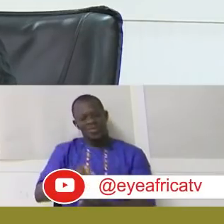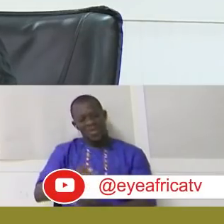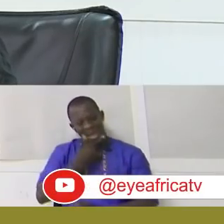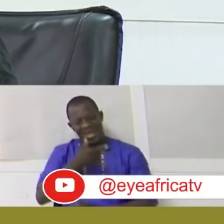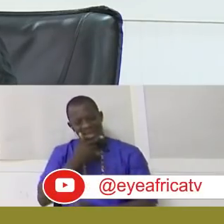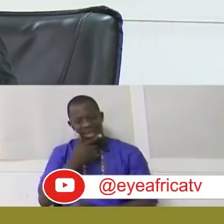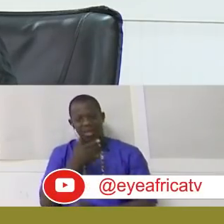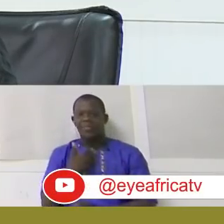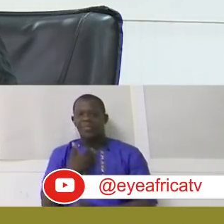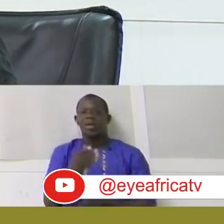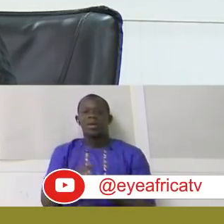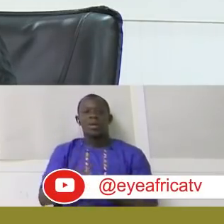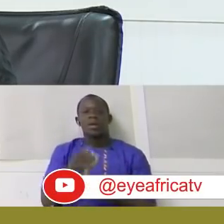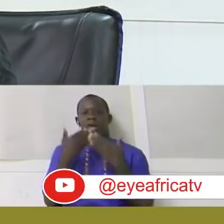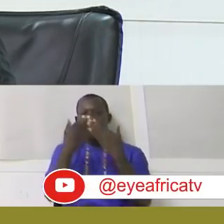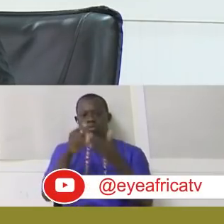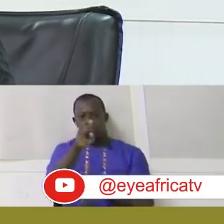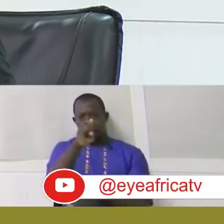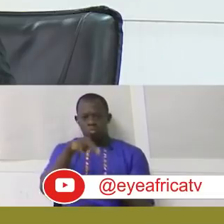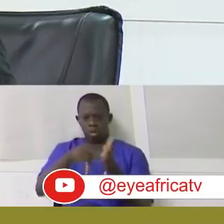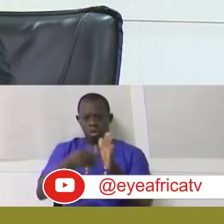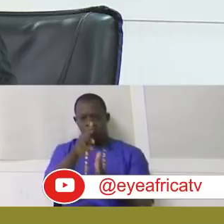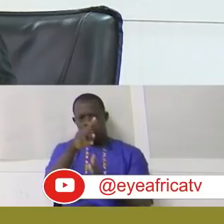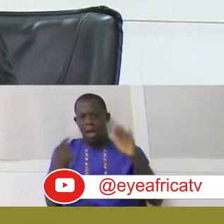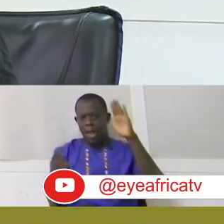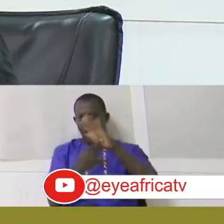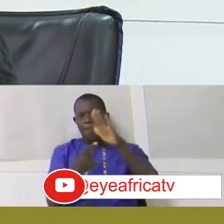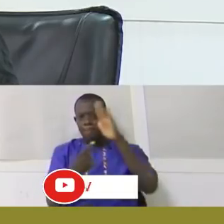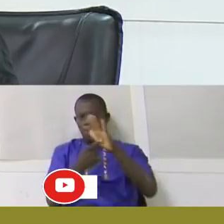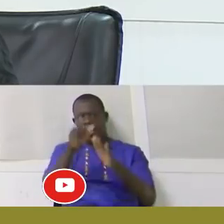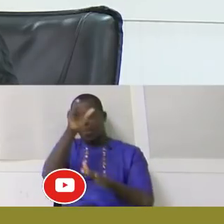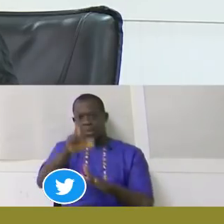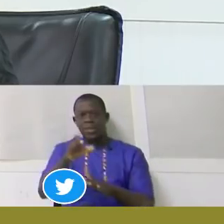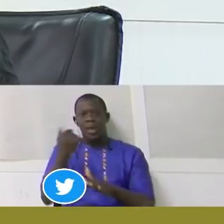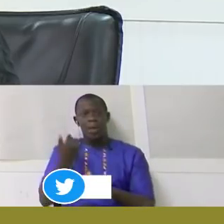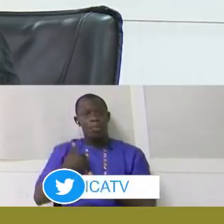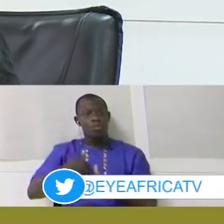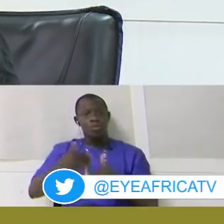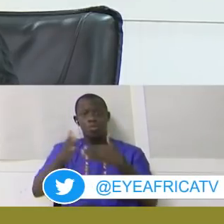He laughed. Mu ne ma, so you are a public figure. So he said to me, you are a public